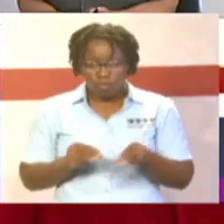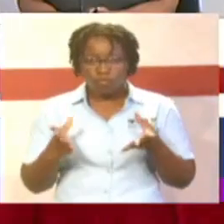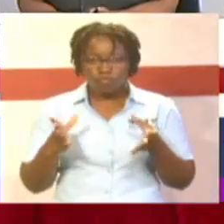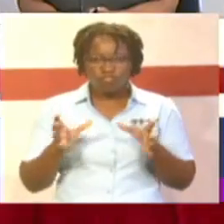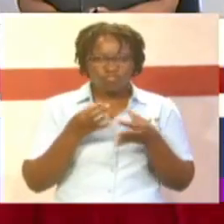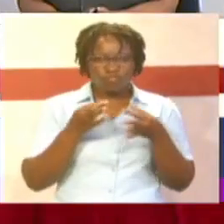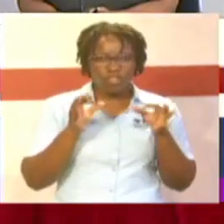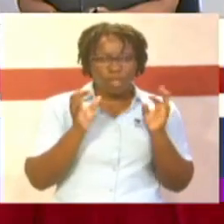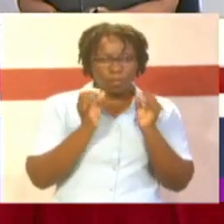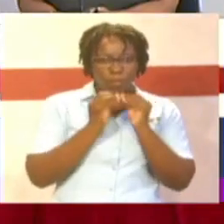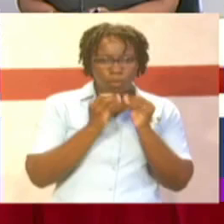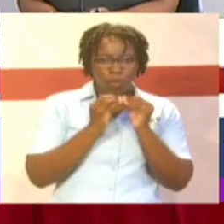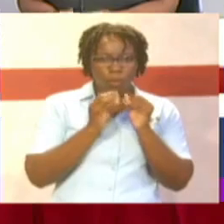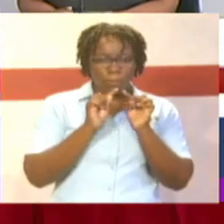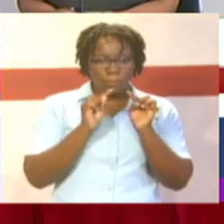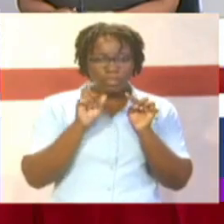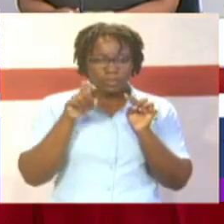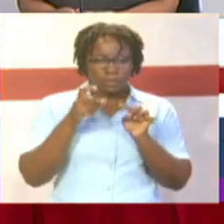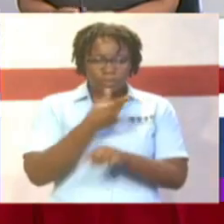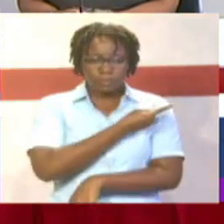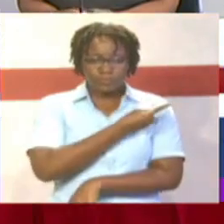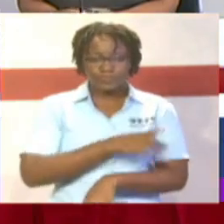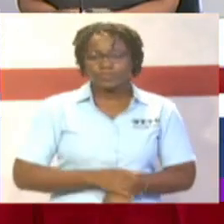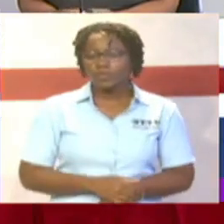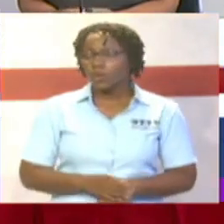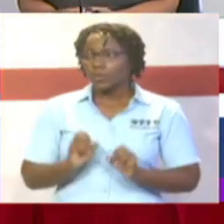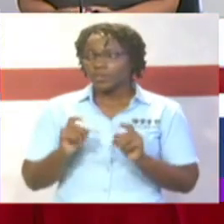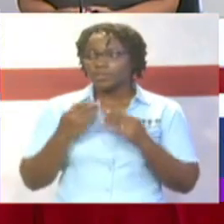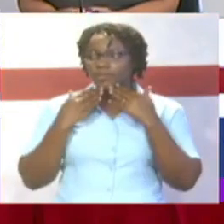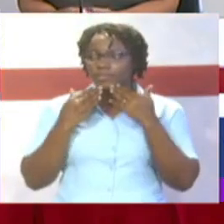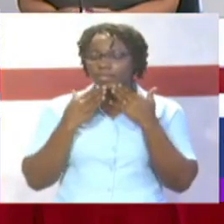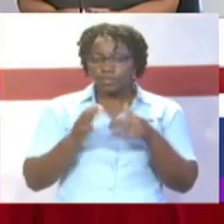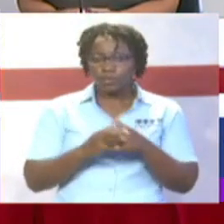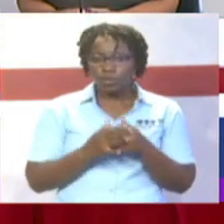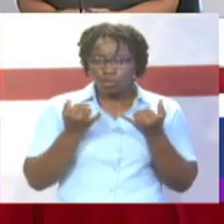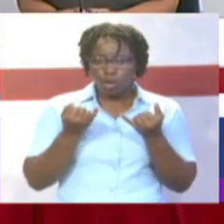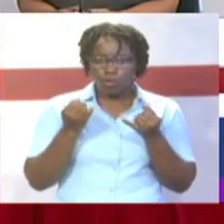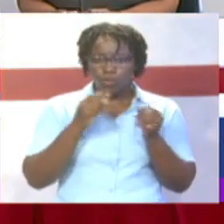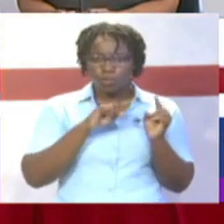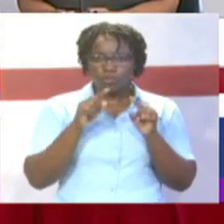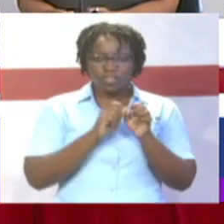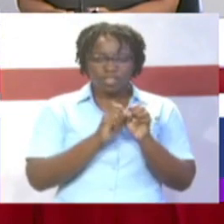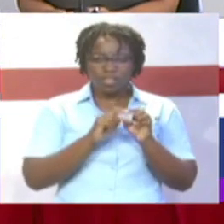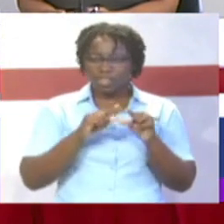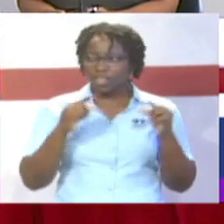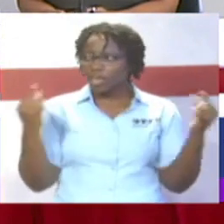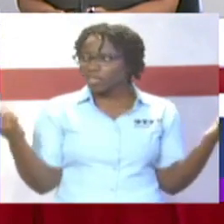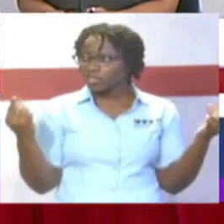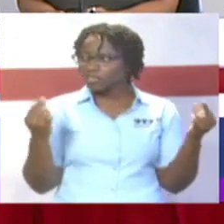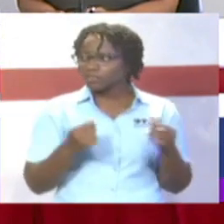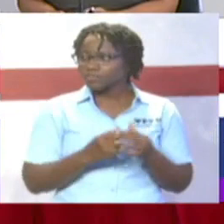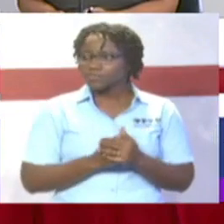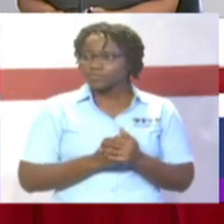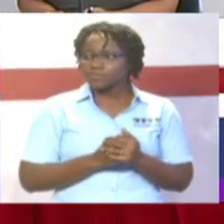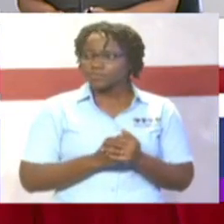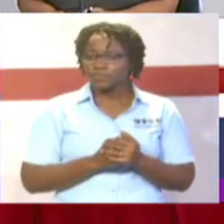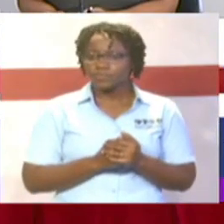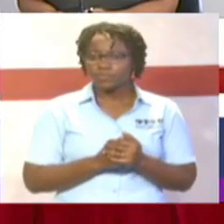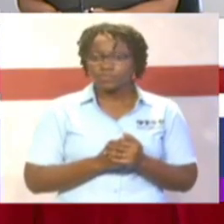Thank you, Dr. Hines. We go now to Guardian Media Limited. for your questions.